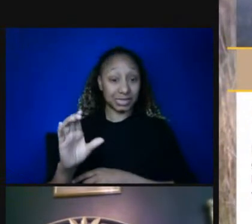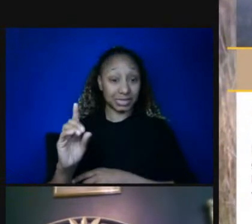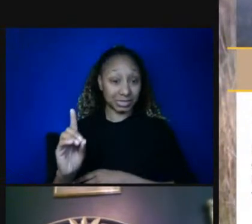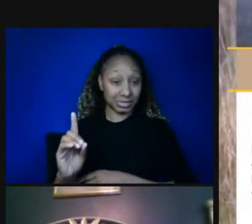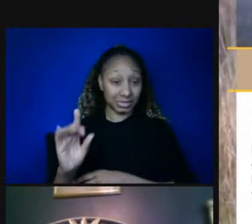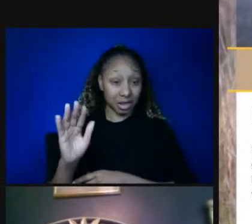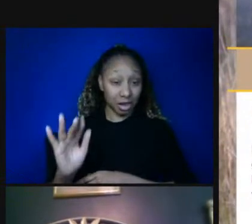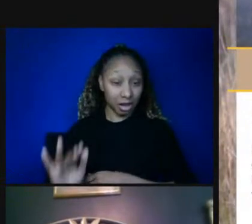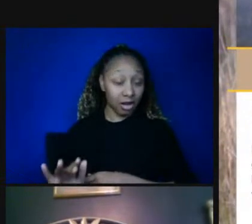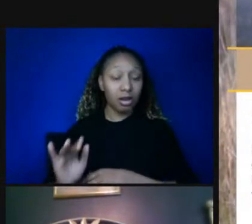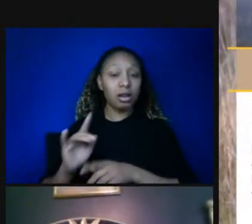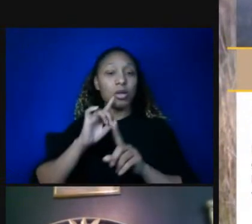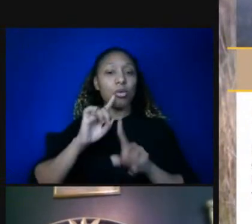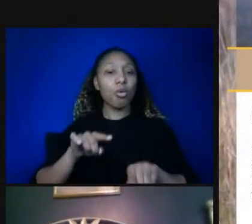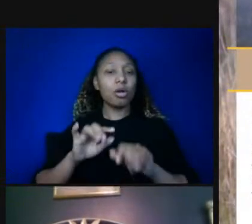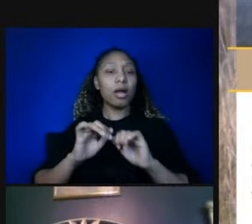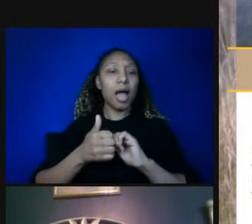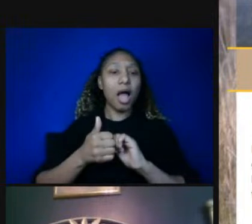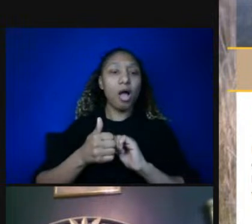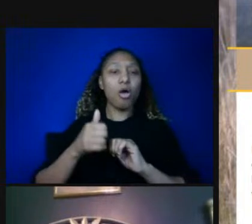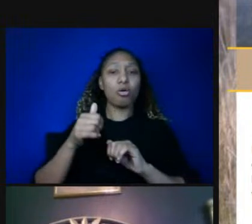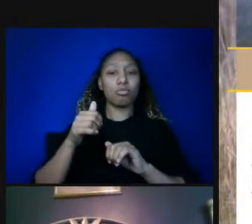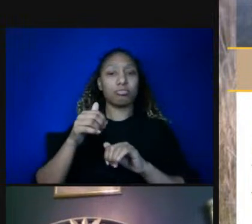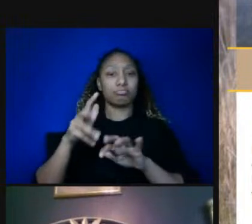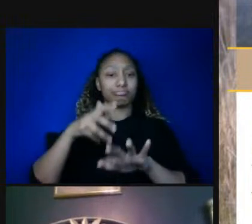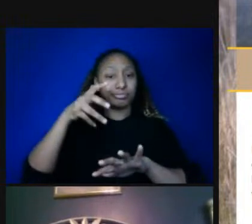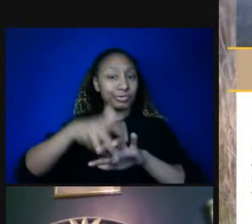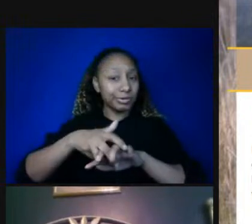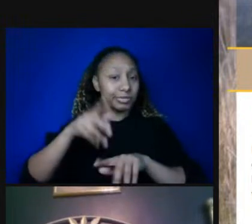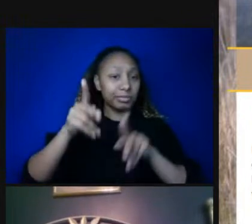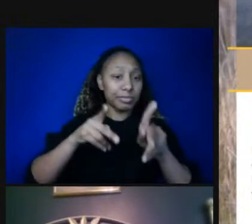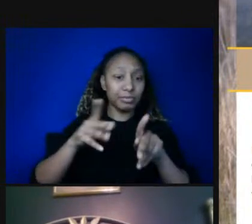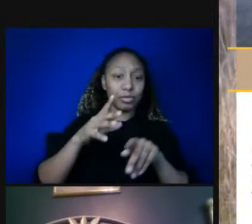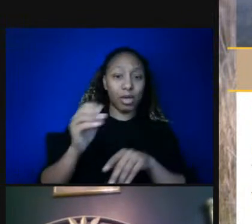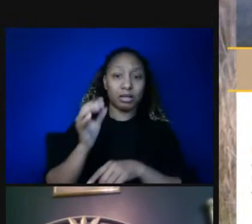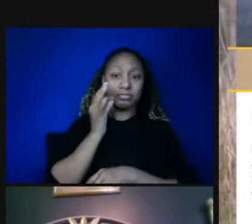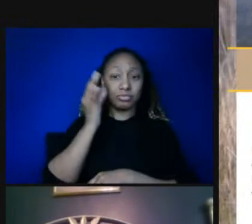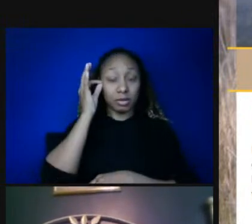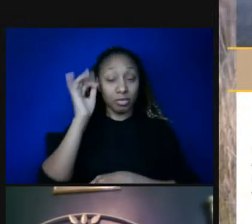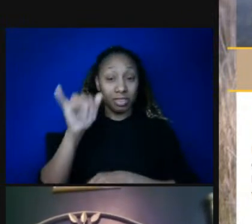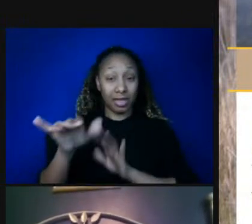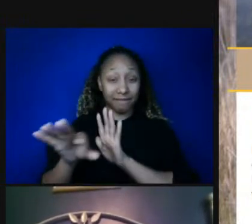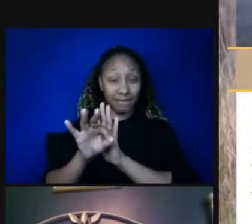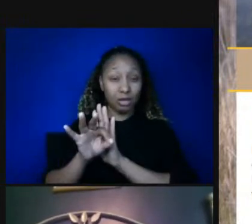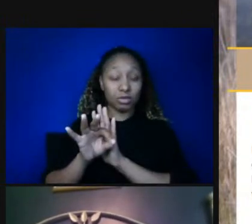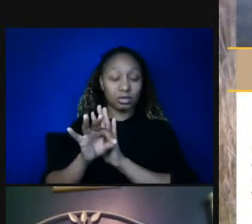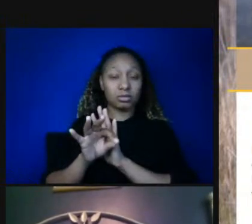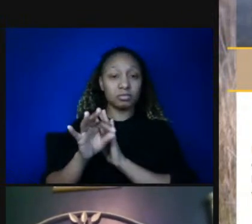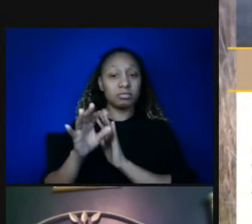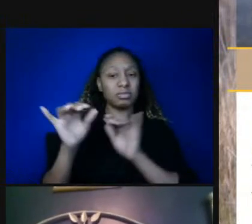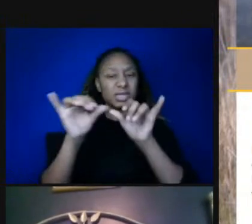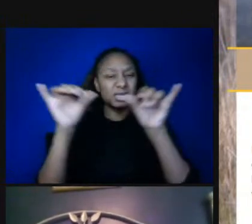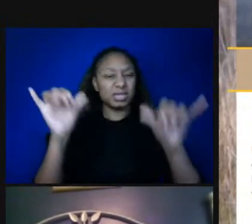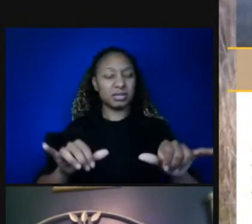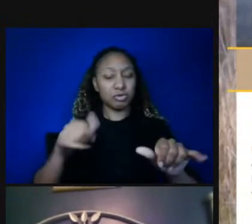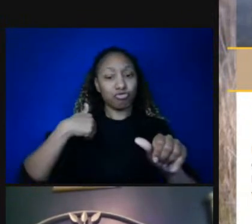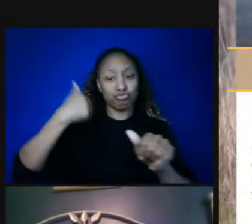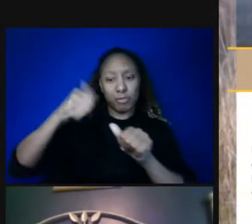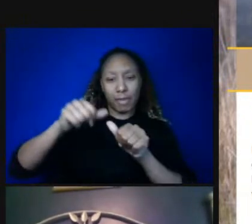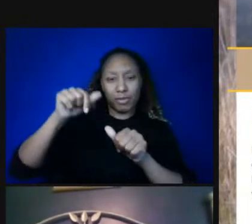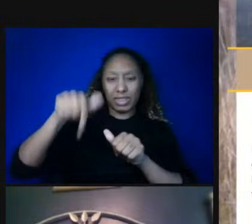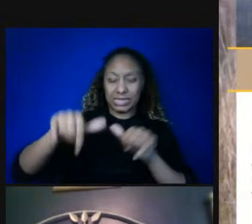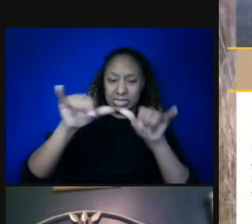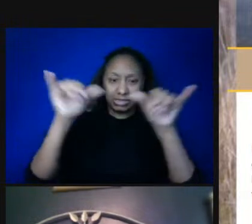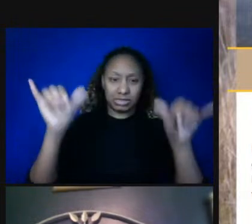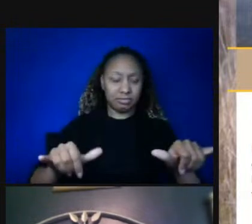index of terms about tribal people and places found in our current database of Maryland government documents. Now, remember, this database is